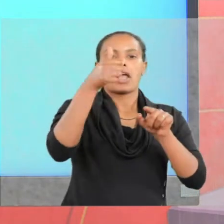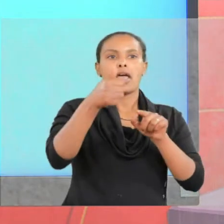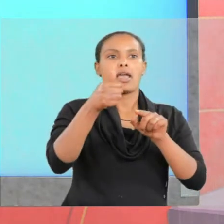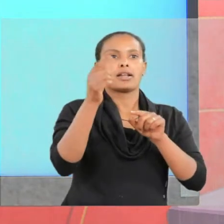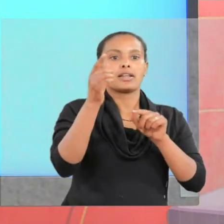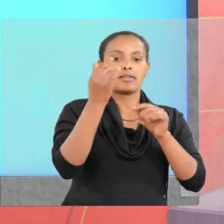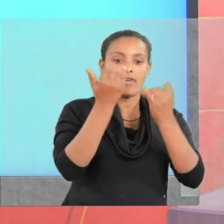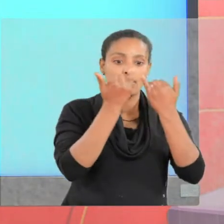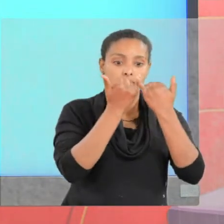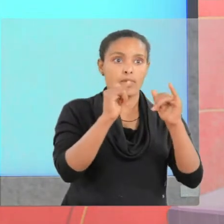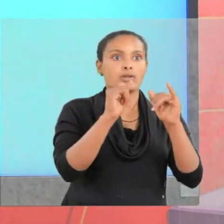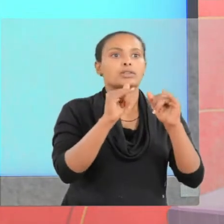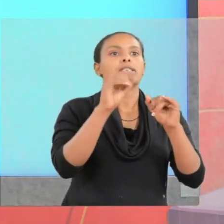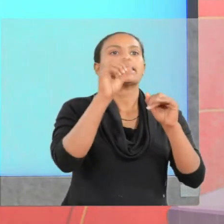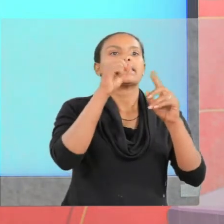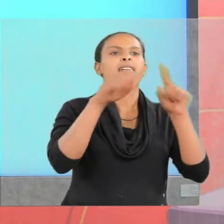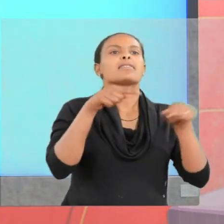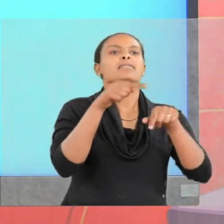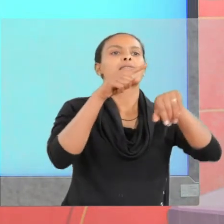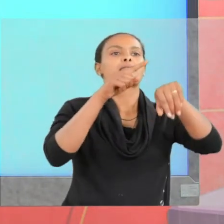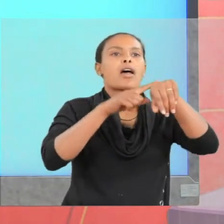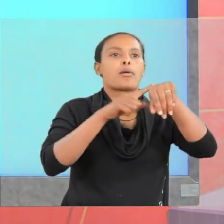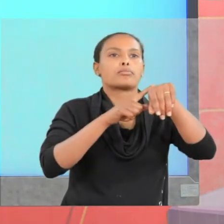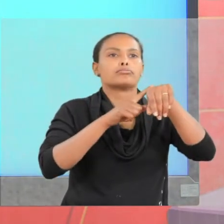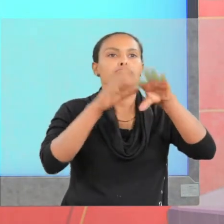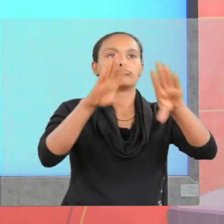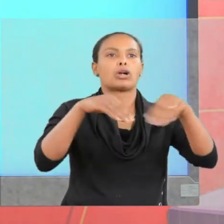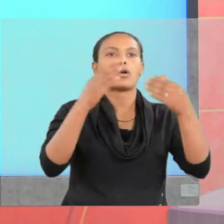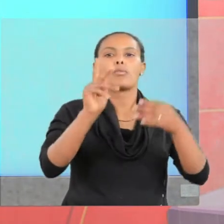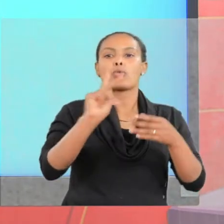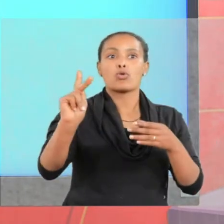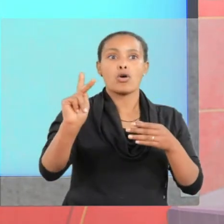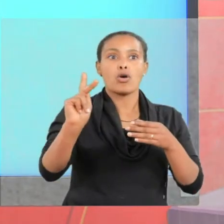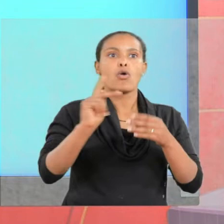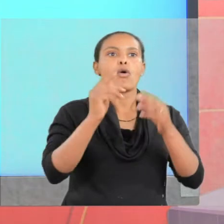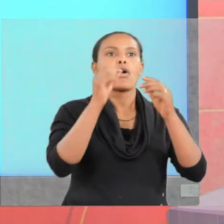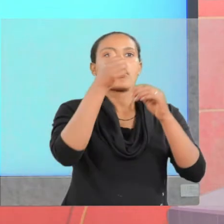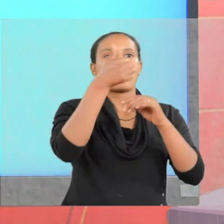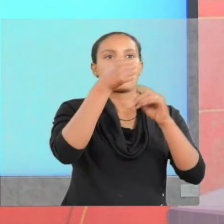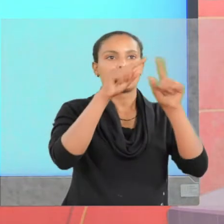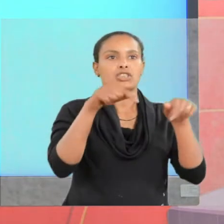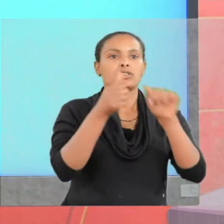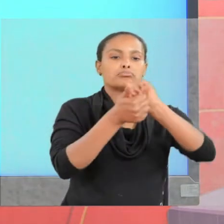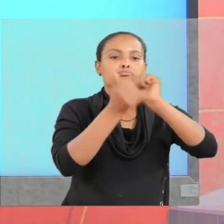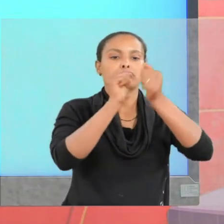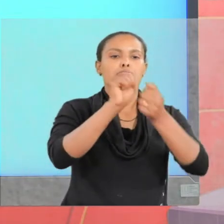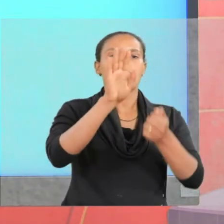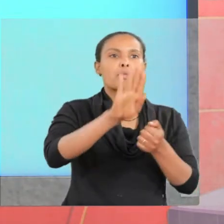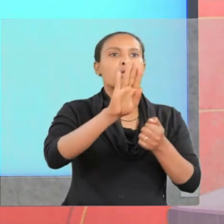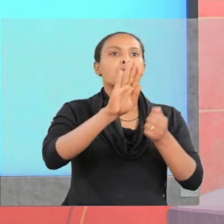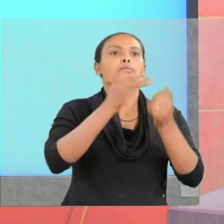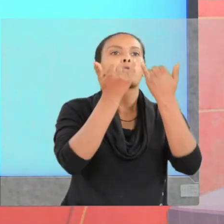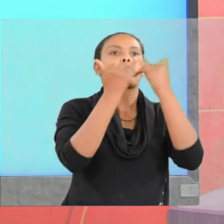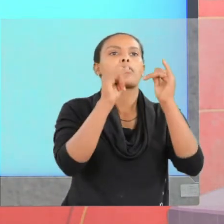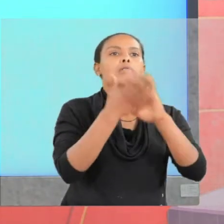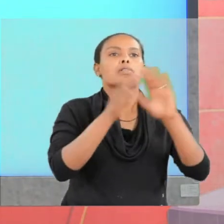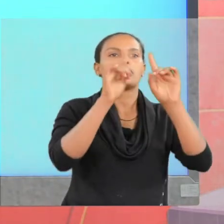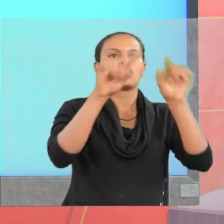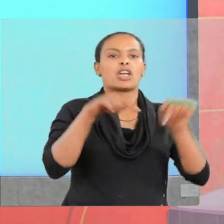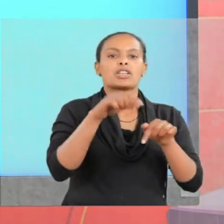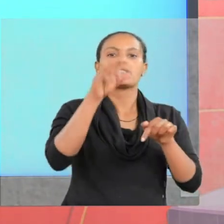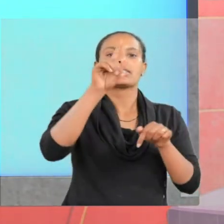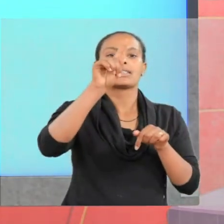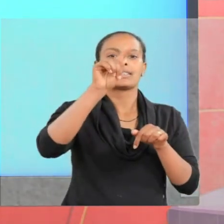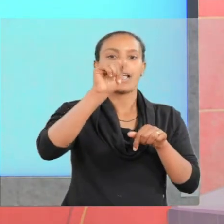change in time equal in terms of product is change in concentration of B or product divided by